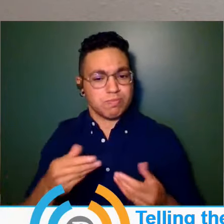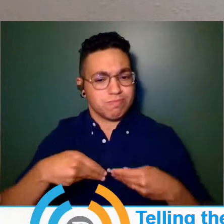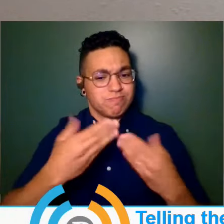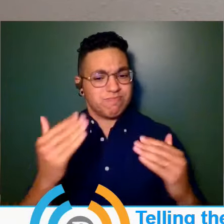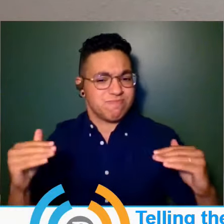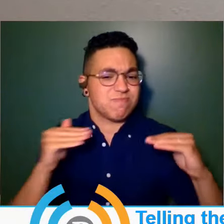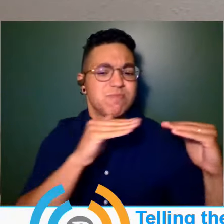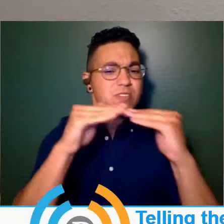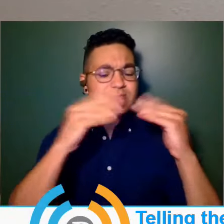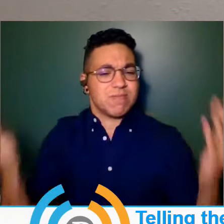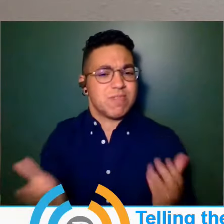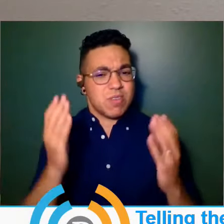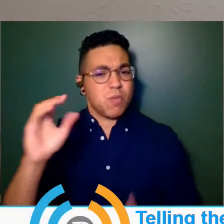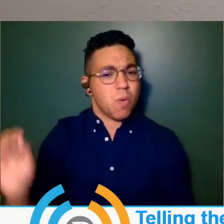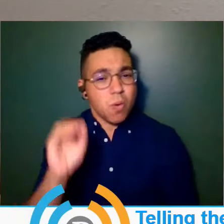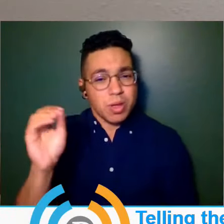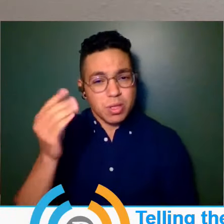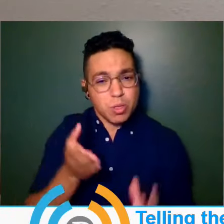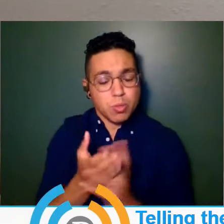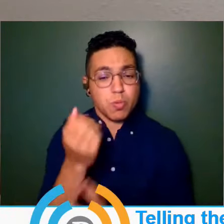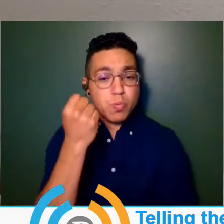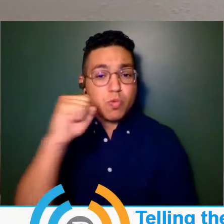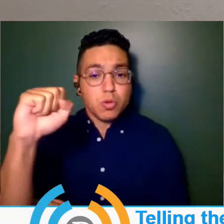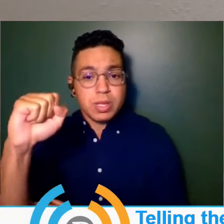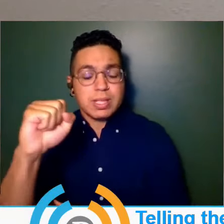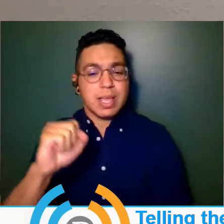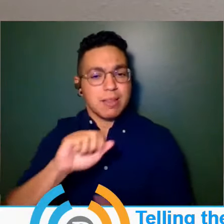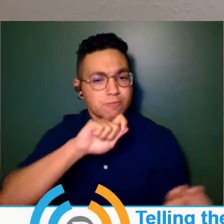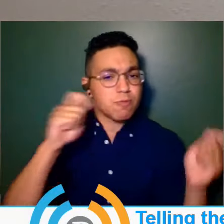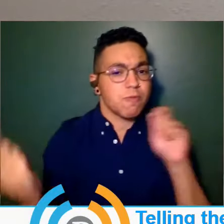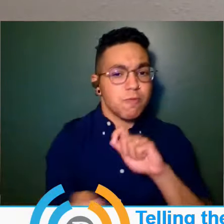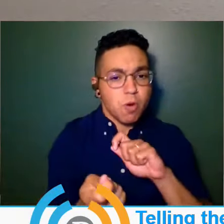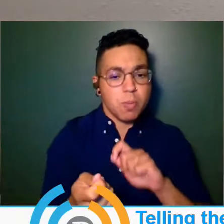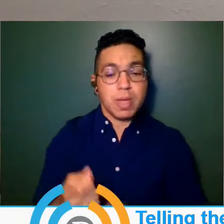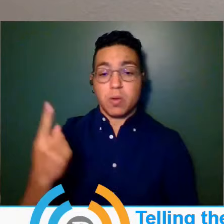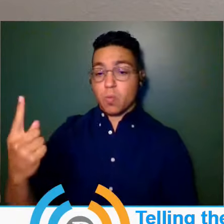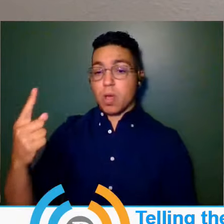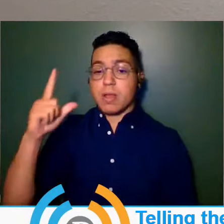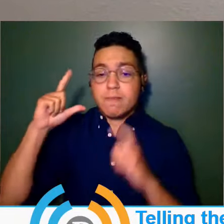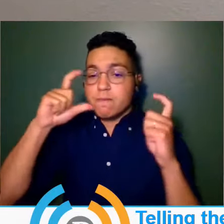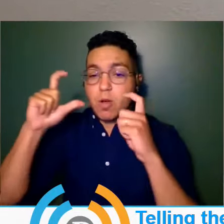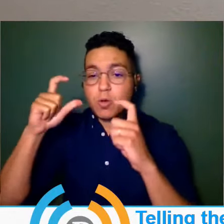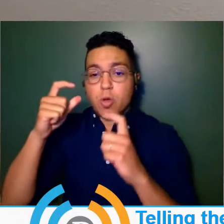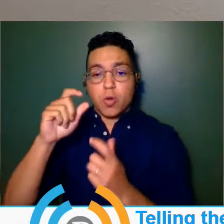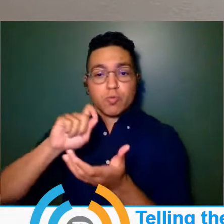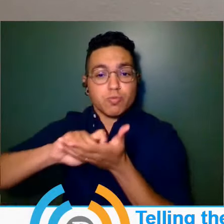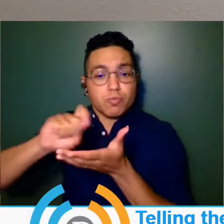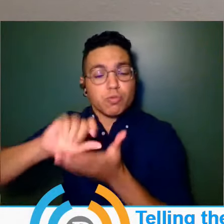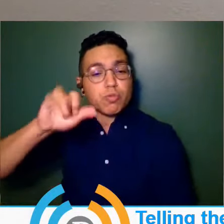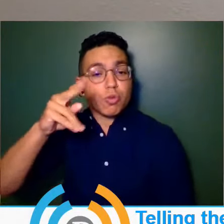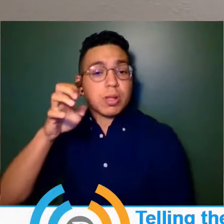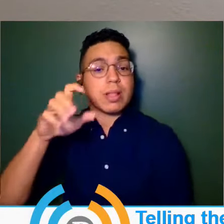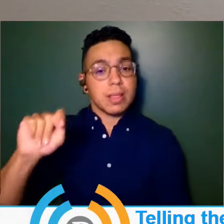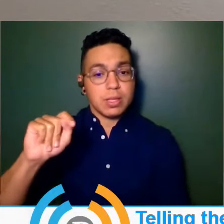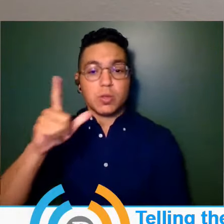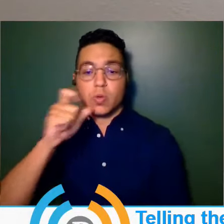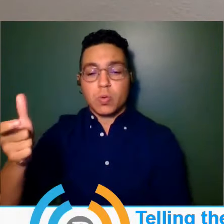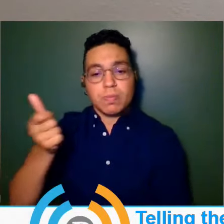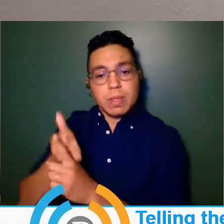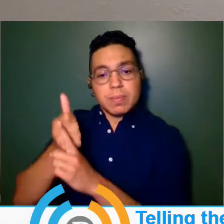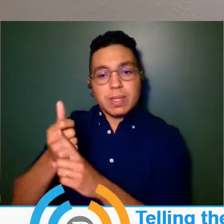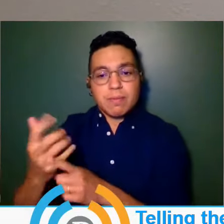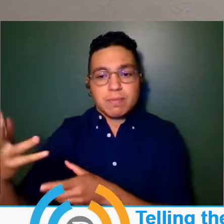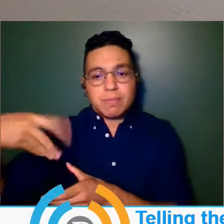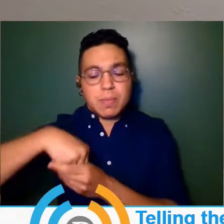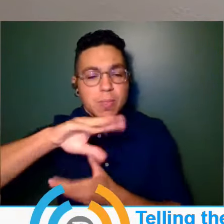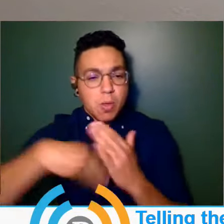and reform, and a photojournalist whose images capture the purpose and energy of the movement for Black lives here in Portland. Let me